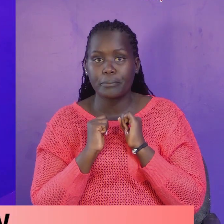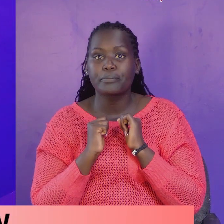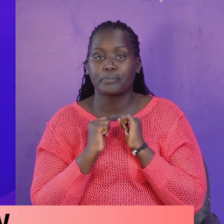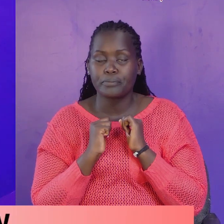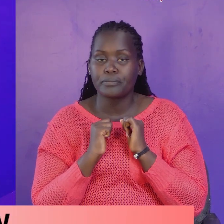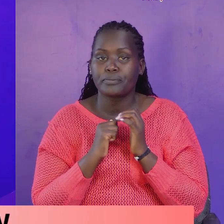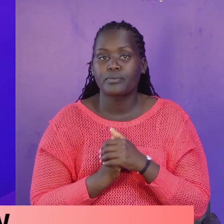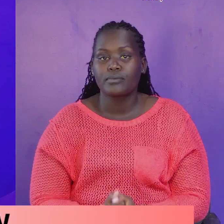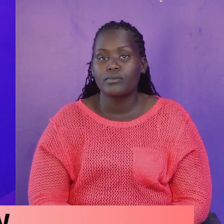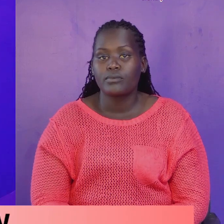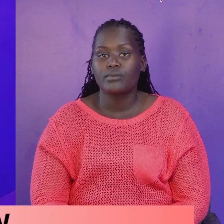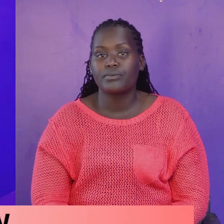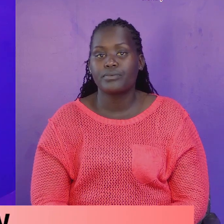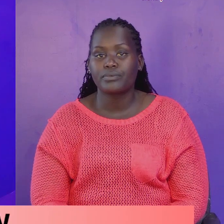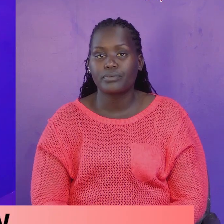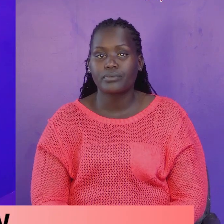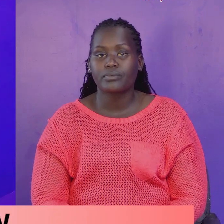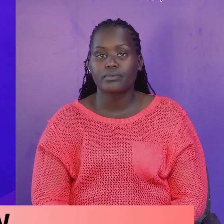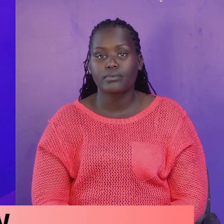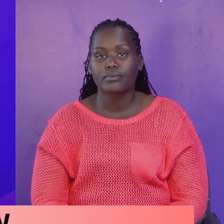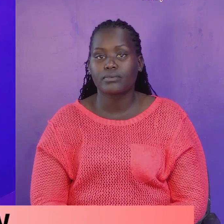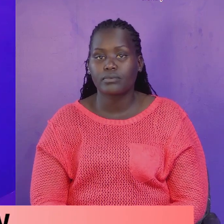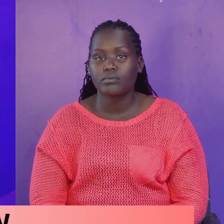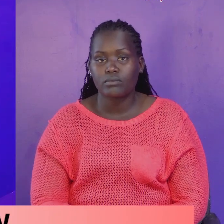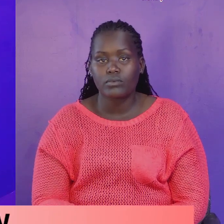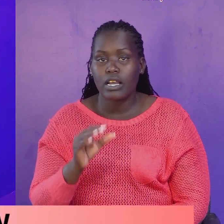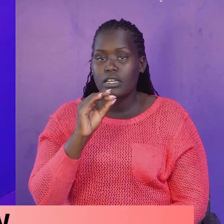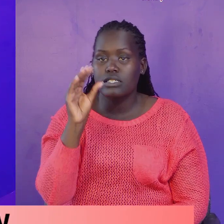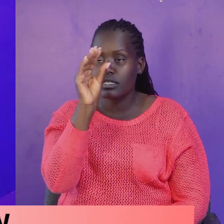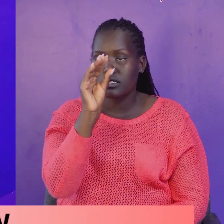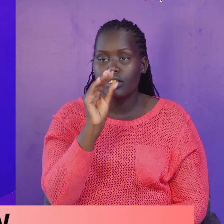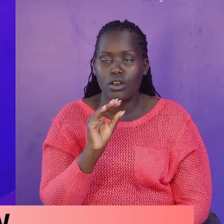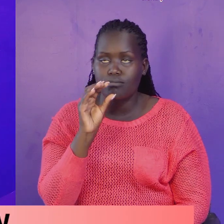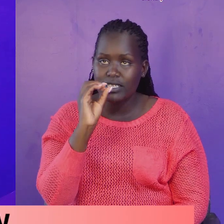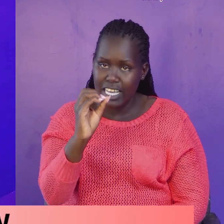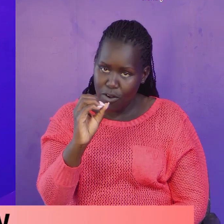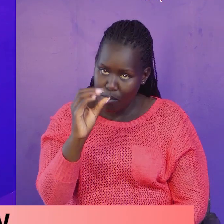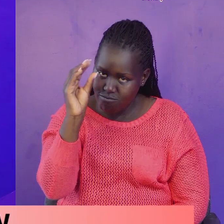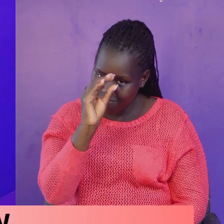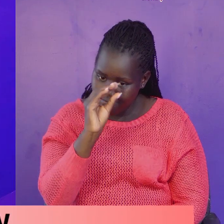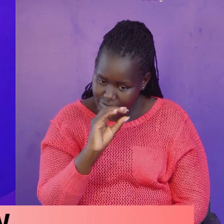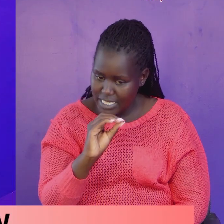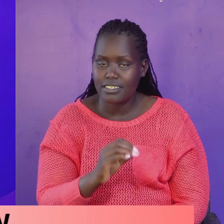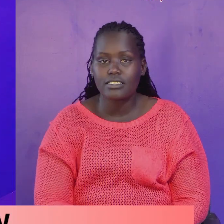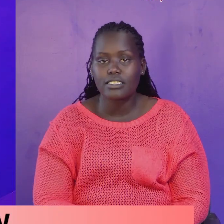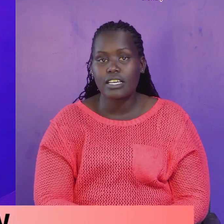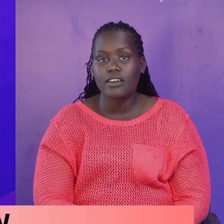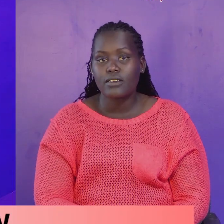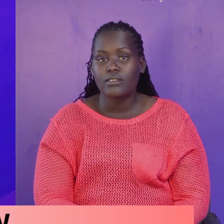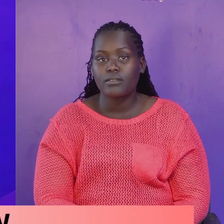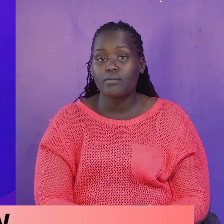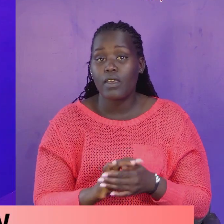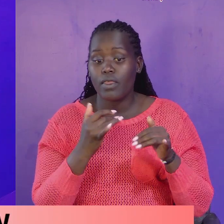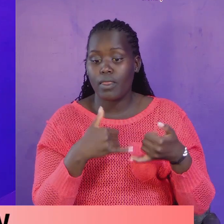have zero. To make history here. It is 0%. We have to make history here. It is 0%. Yeah. The game we played against